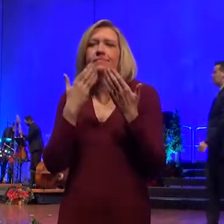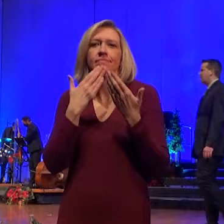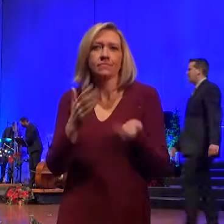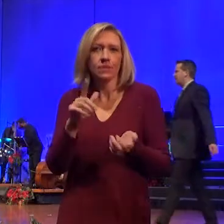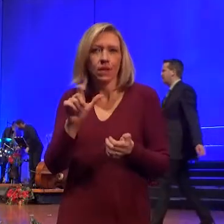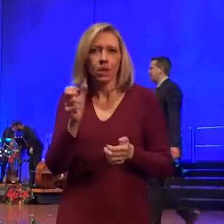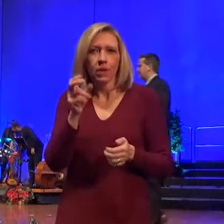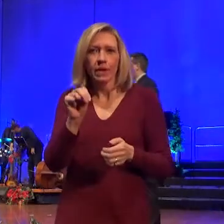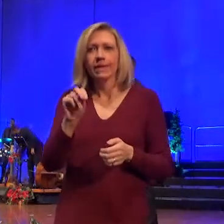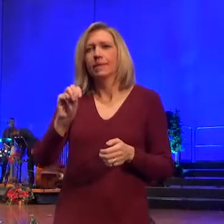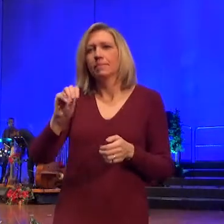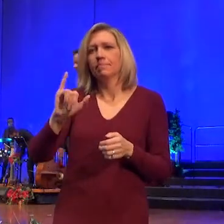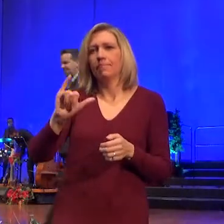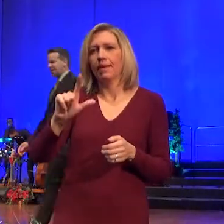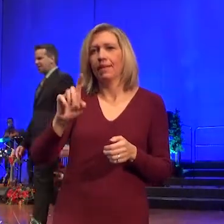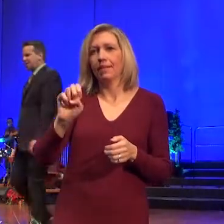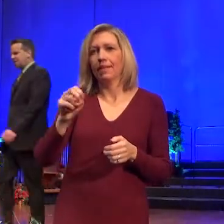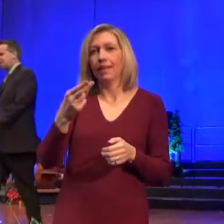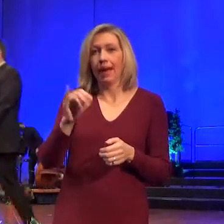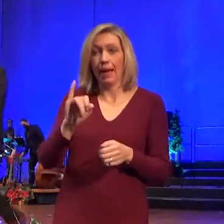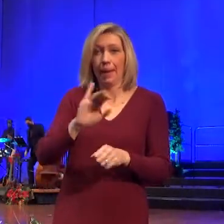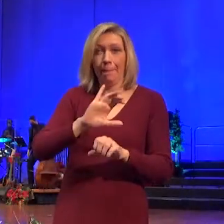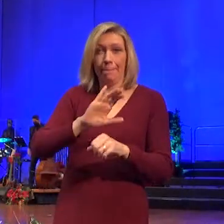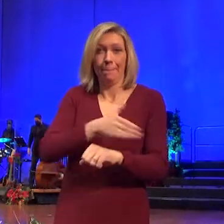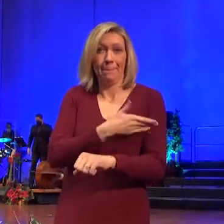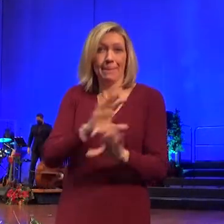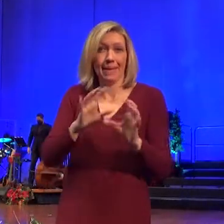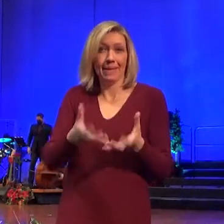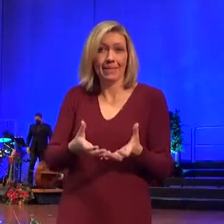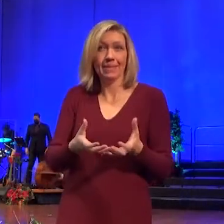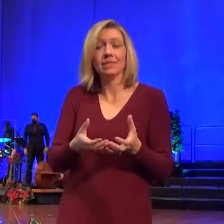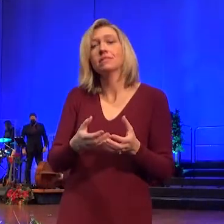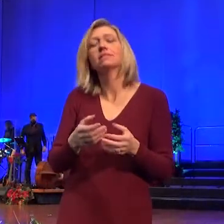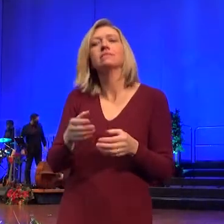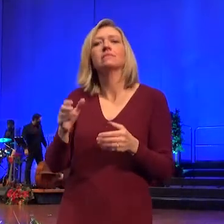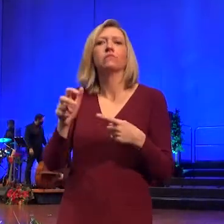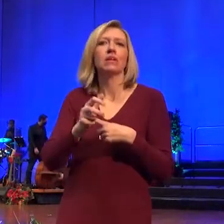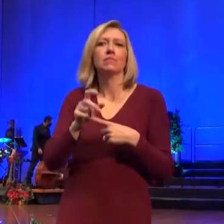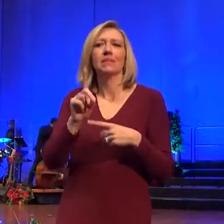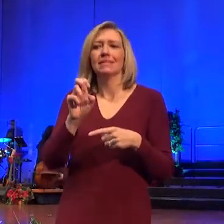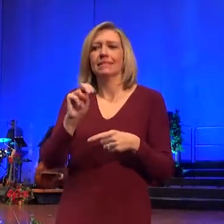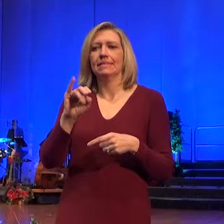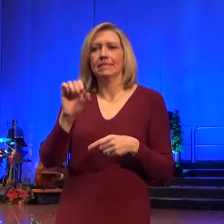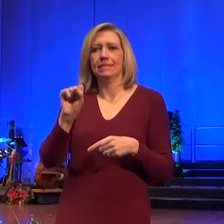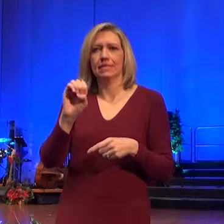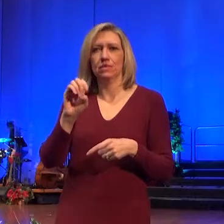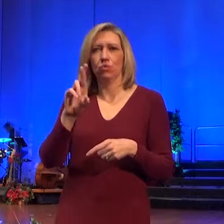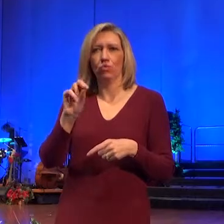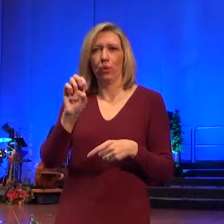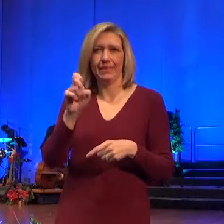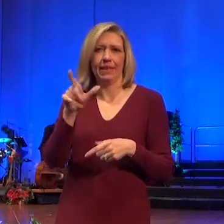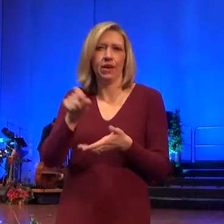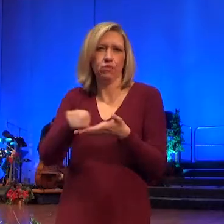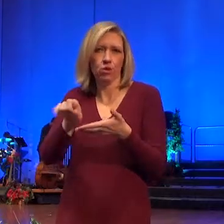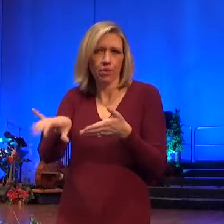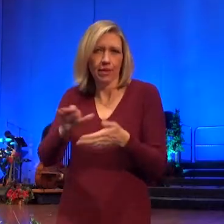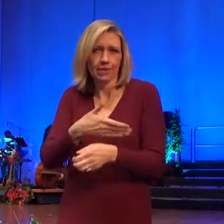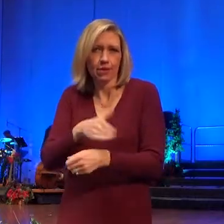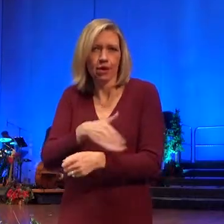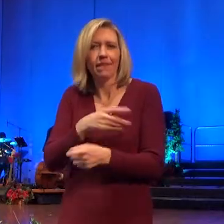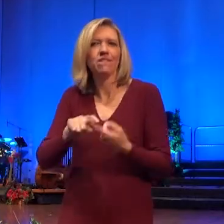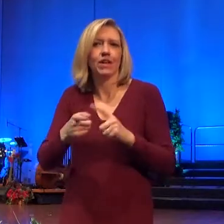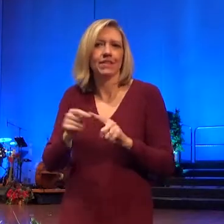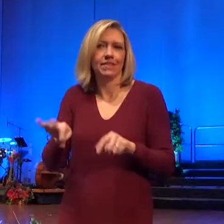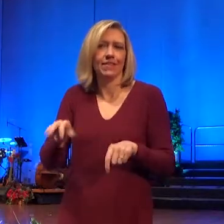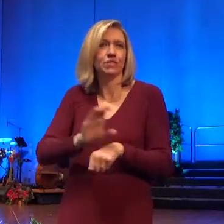Thank you, Lauren Sheely, Mile High Band. Shout out to the incredible Denise Rosier, who wrote that song, friend of the church.